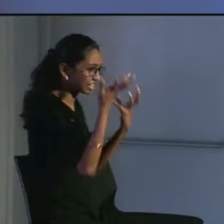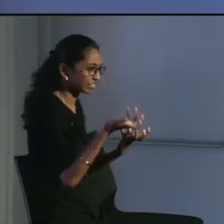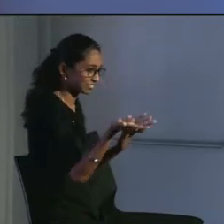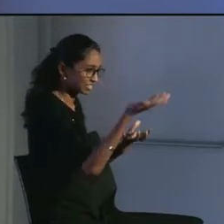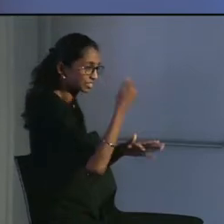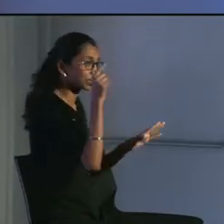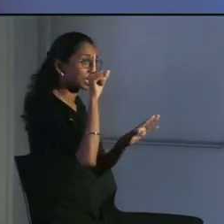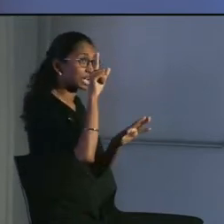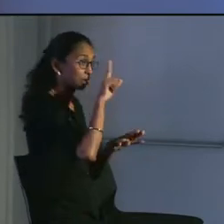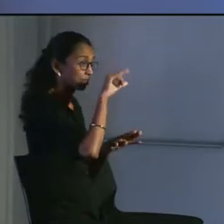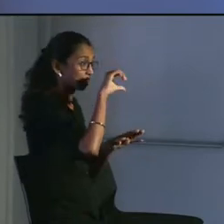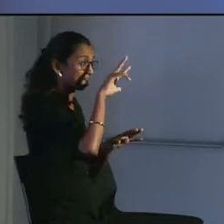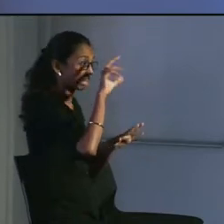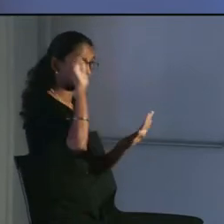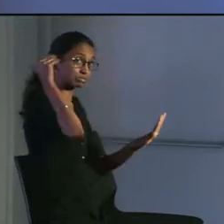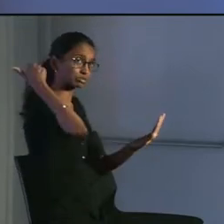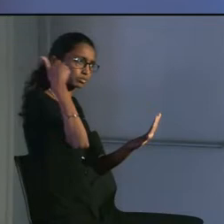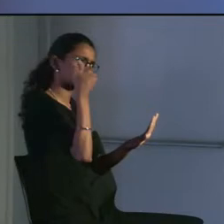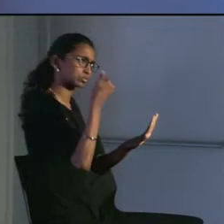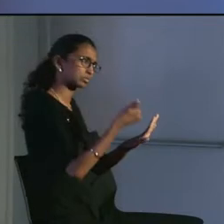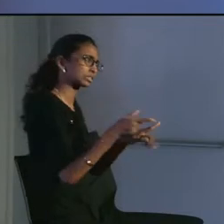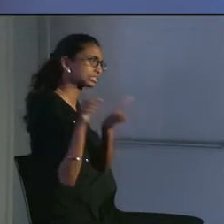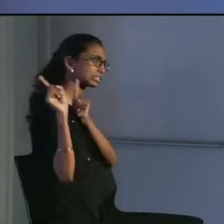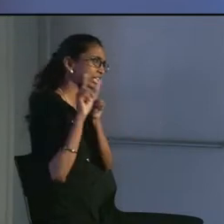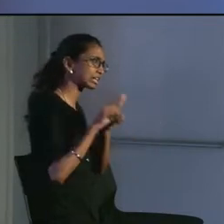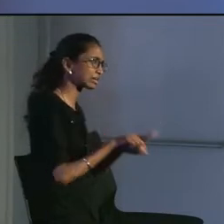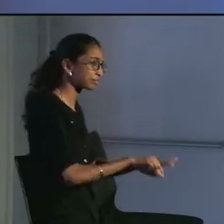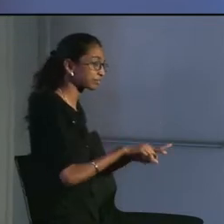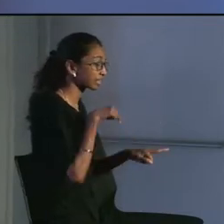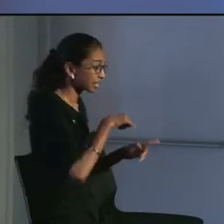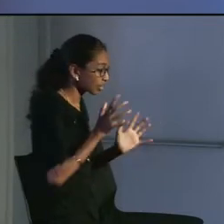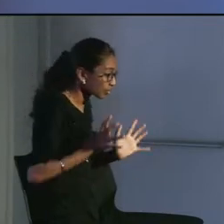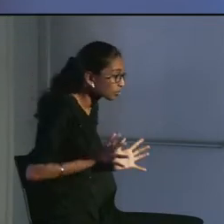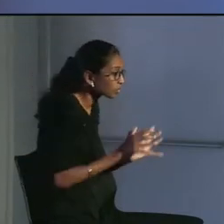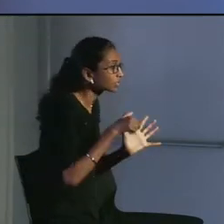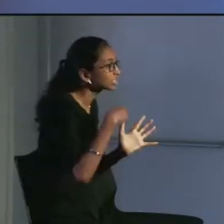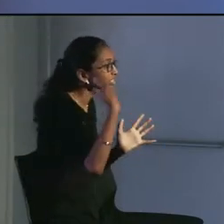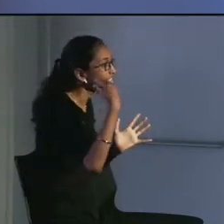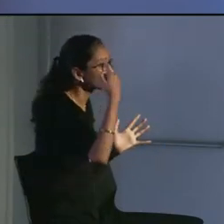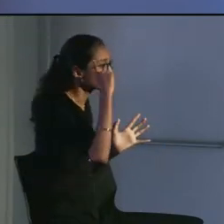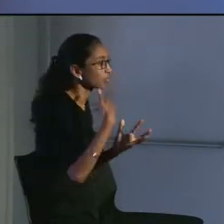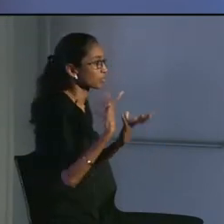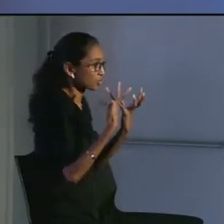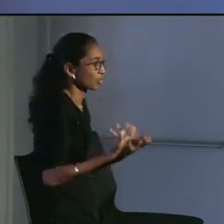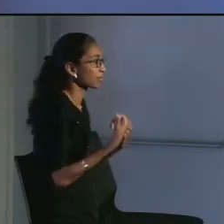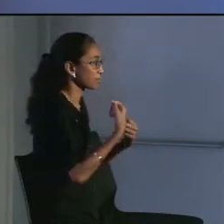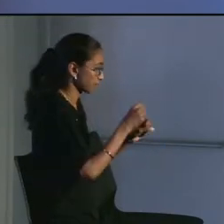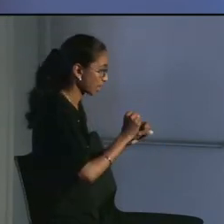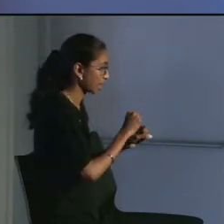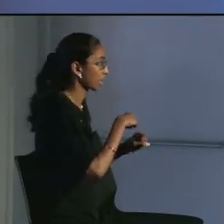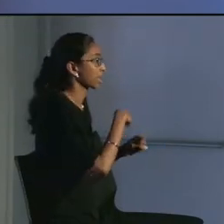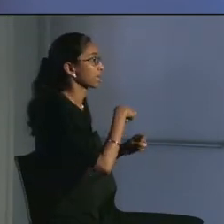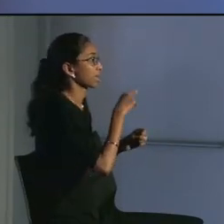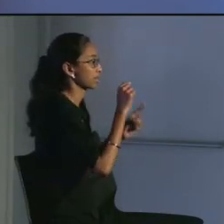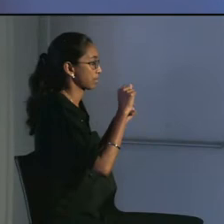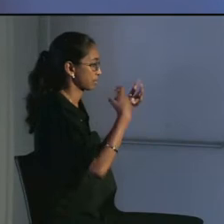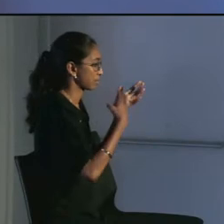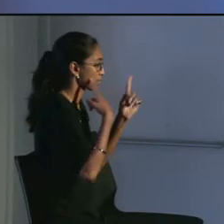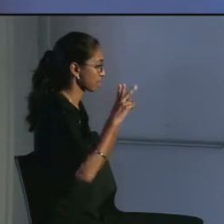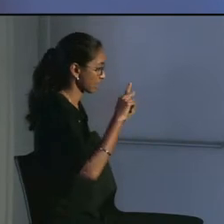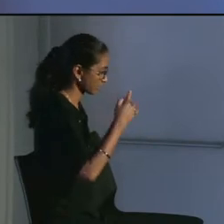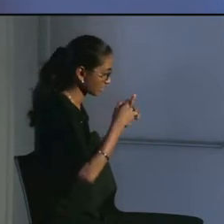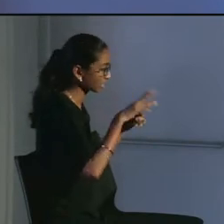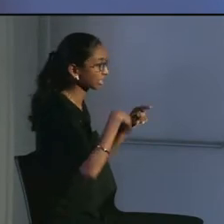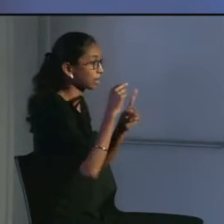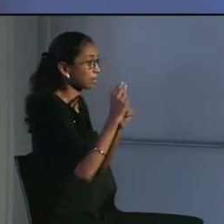80s onwards. And the push at that time was to make the private public, or to make the